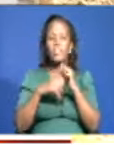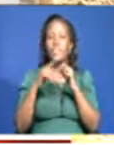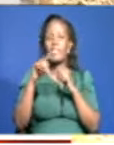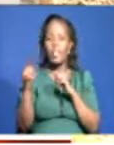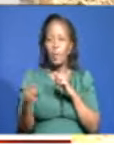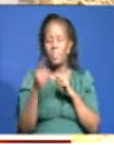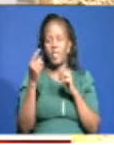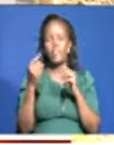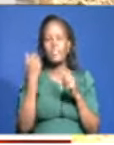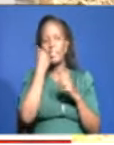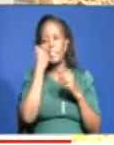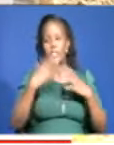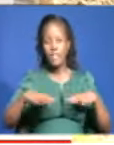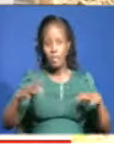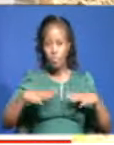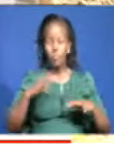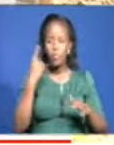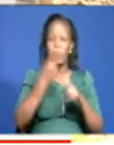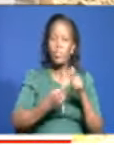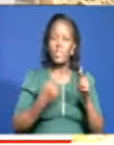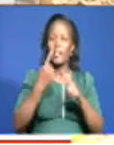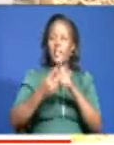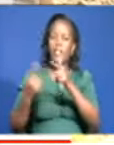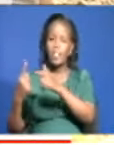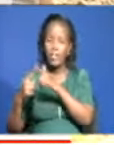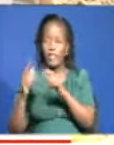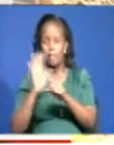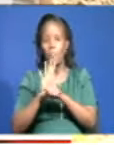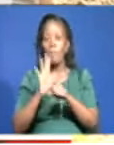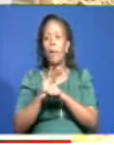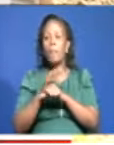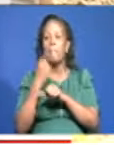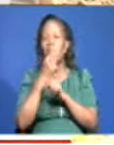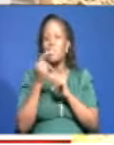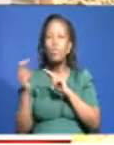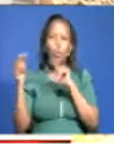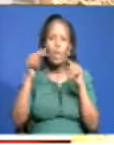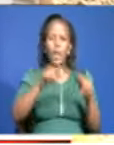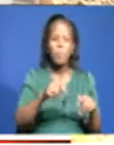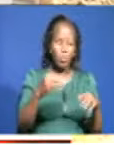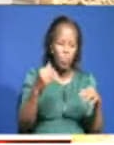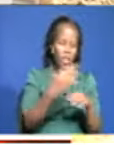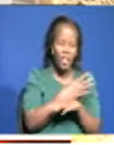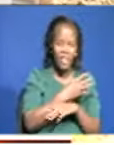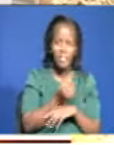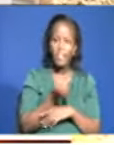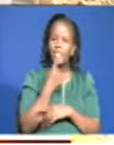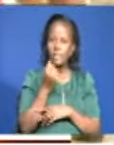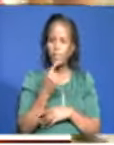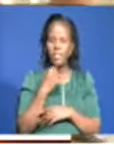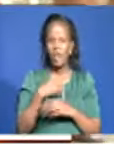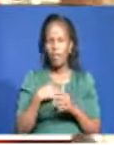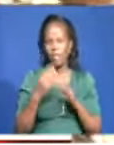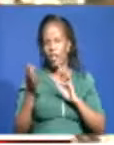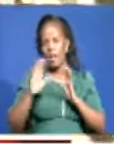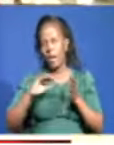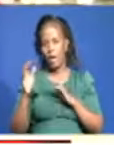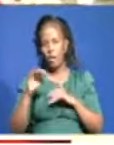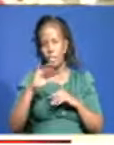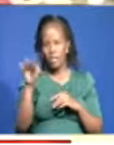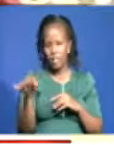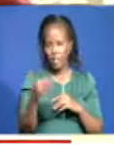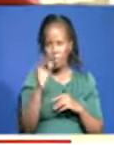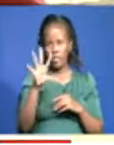who come through the cancer treatment center are about 3,000 to 3,500 annually. During an